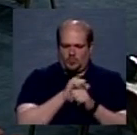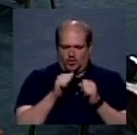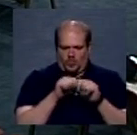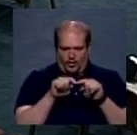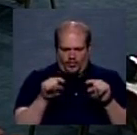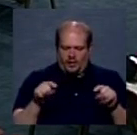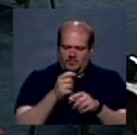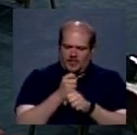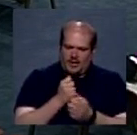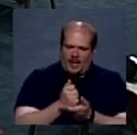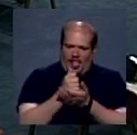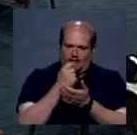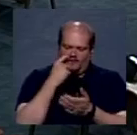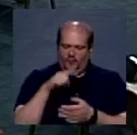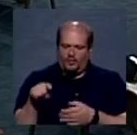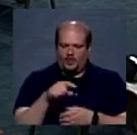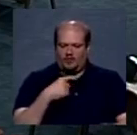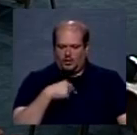them help.